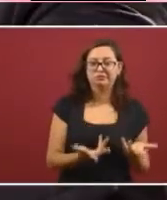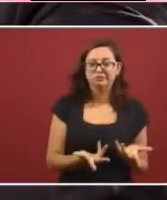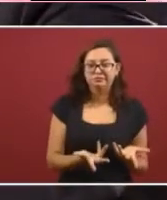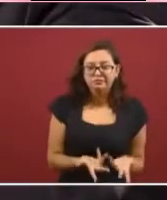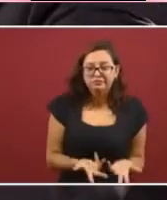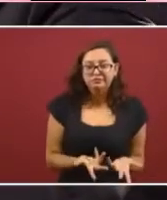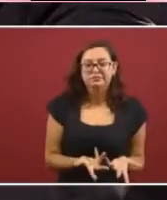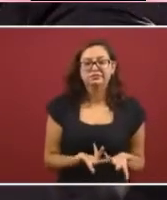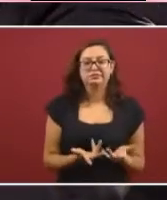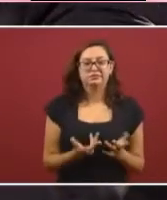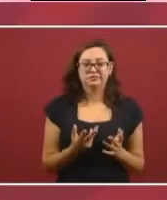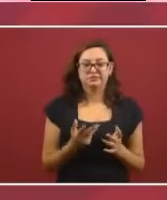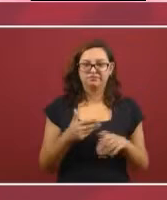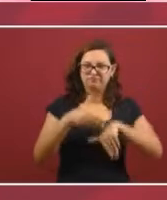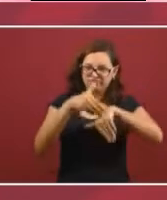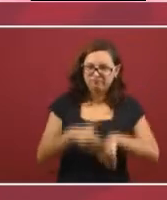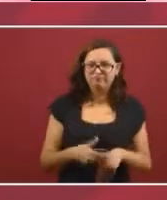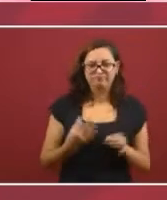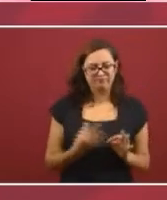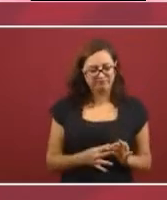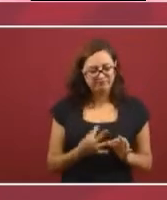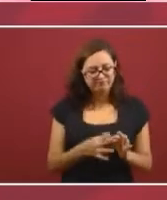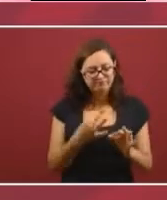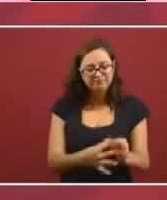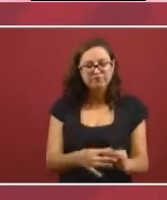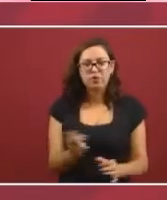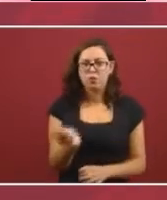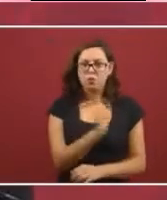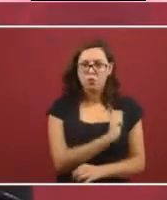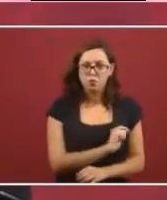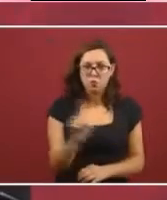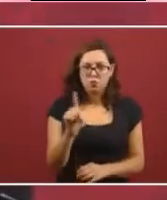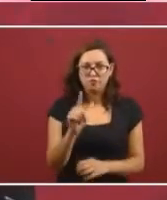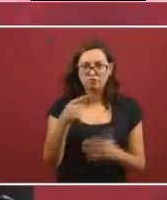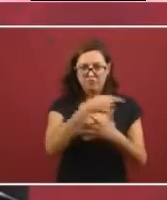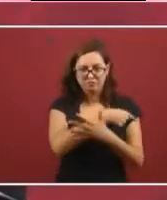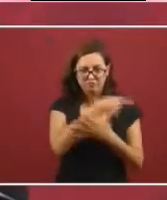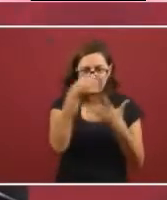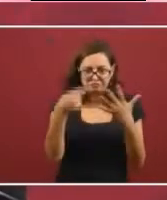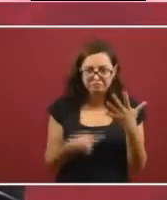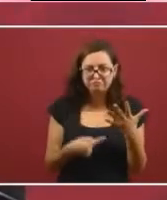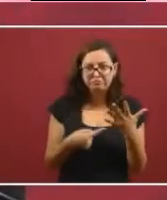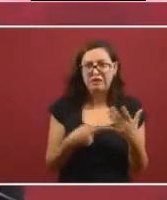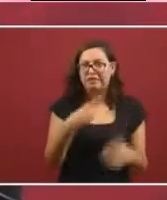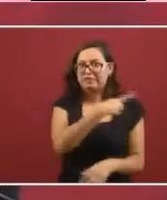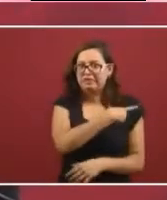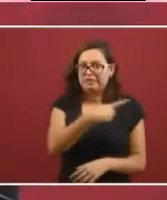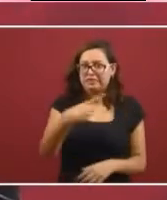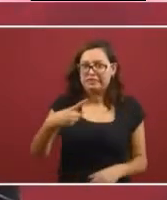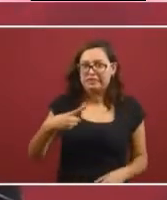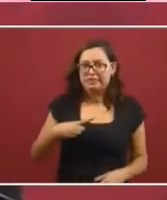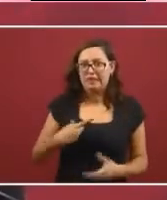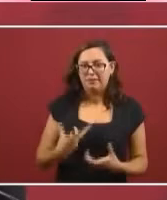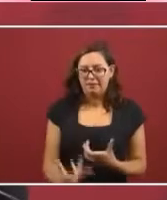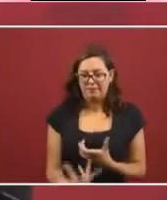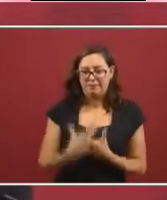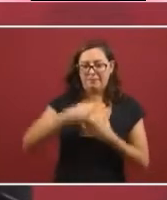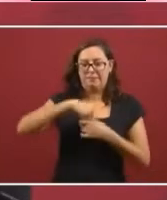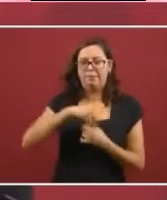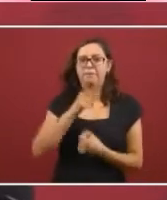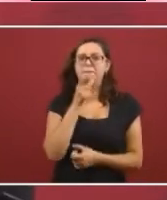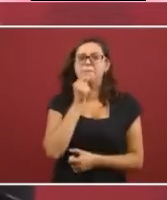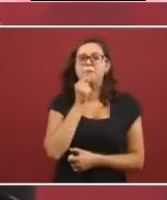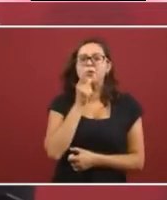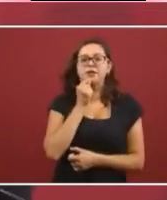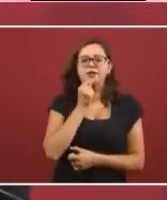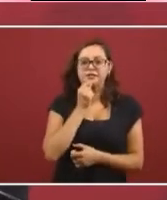la disciplina, the discipline, professionalism, todo. All these things. Se tiene que